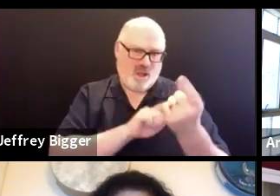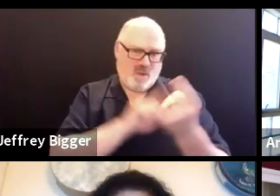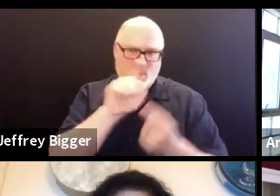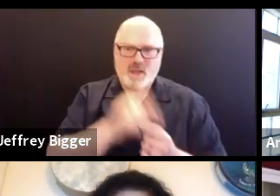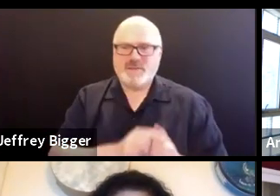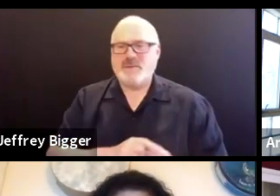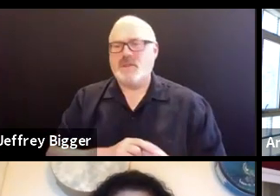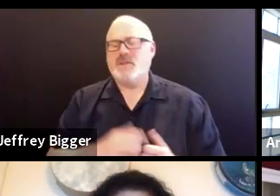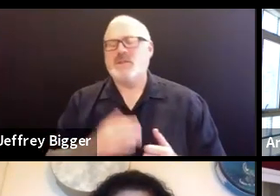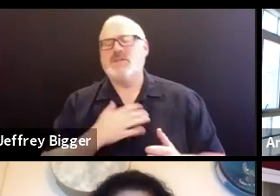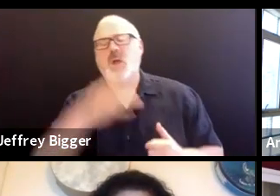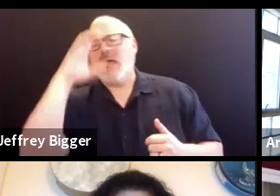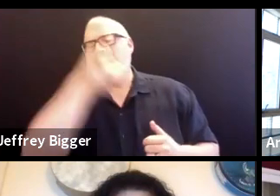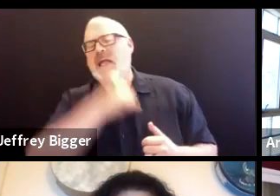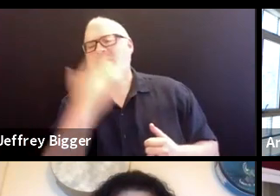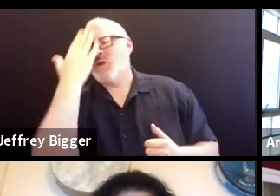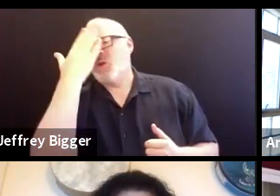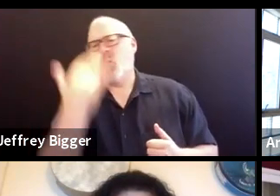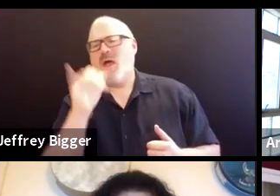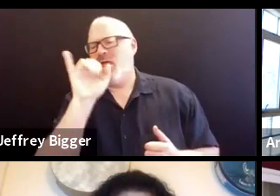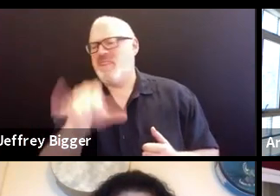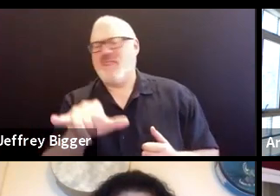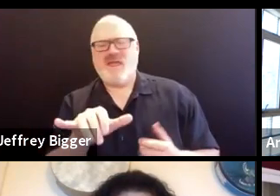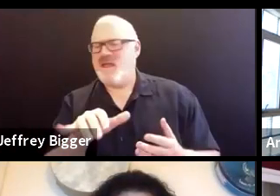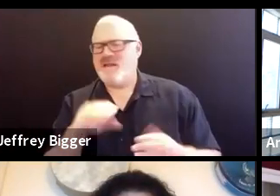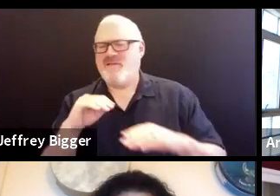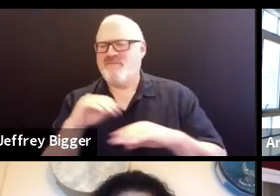What I guess I don't know why that bears.